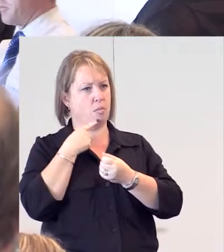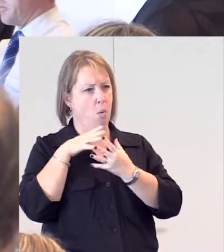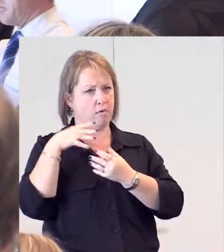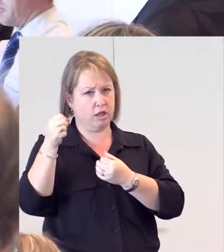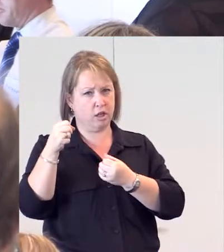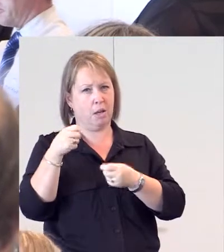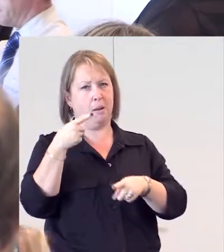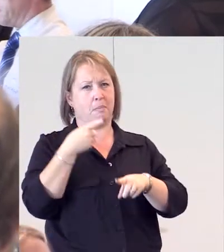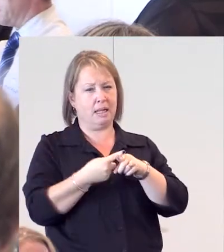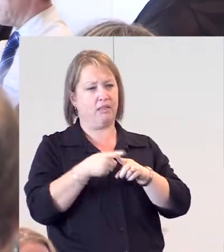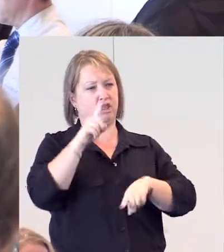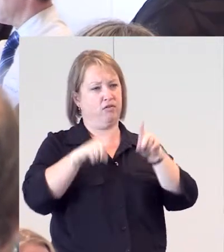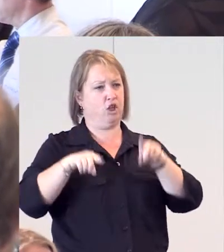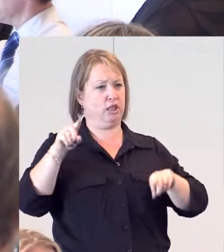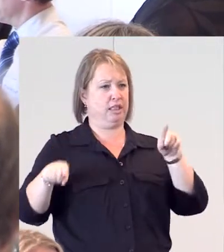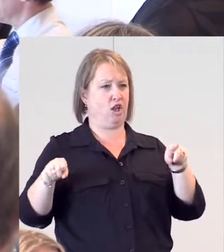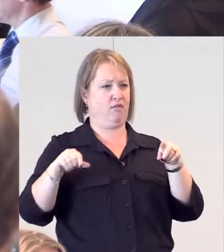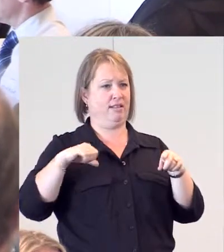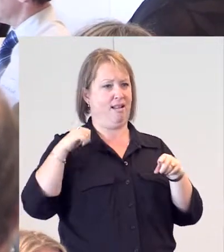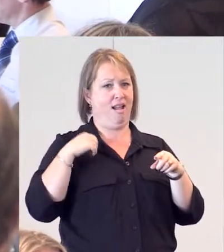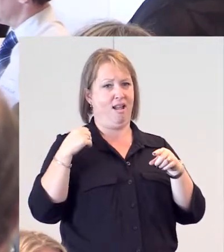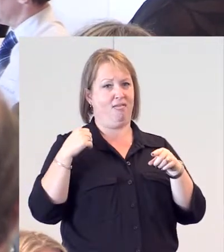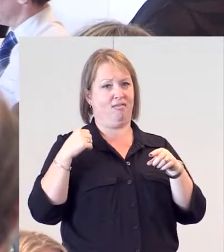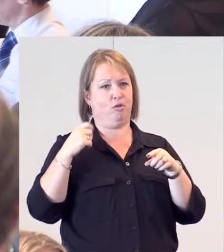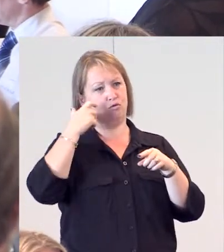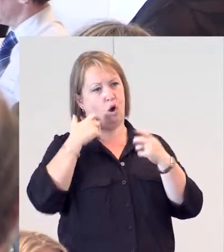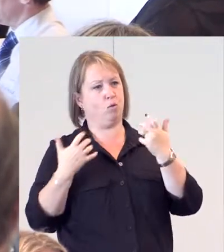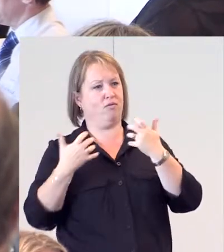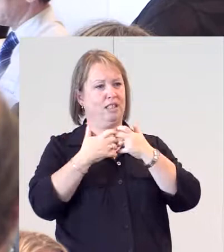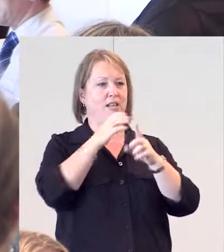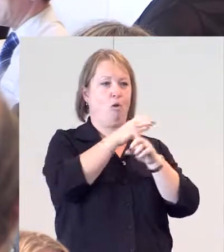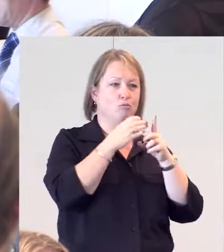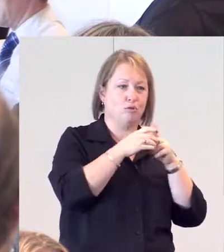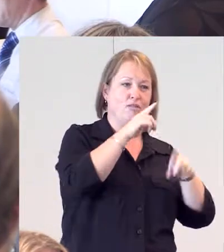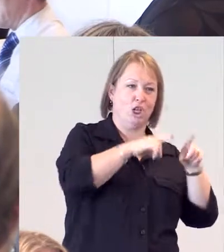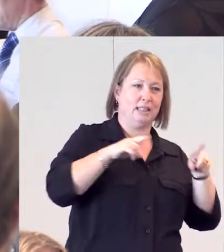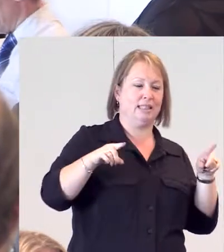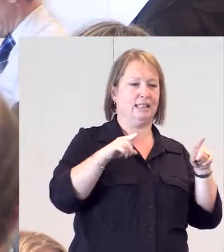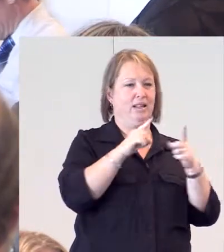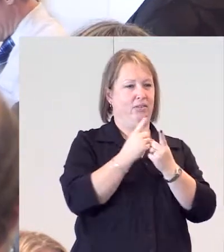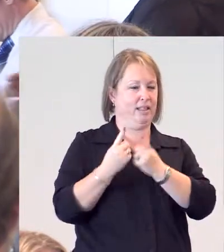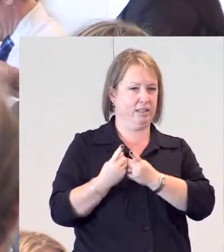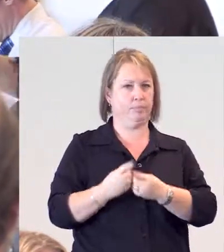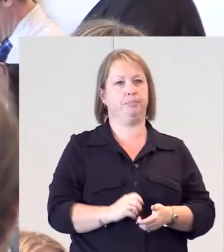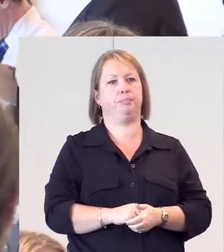cultural diversity of the staff to fit with the cultural diversity of our client base.